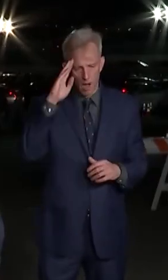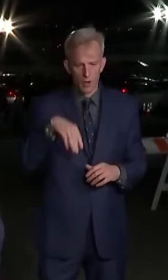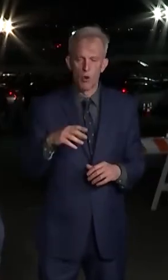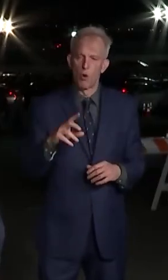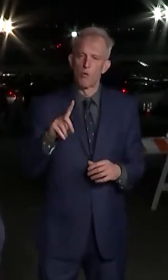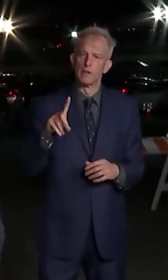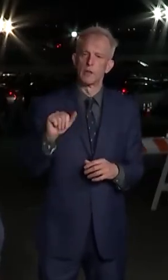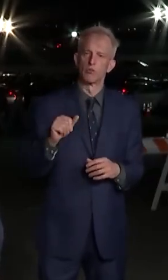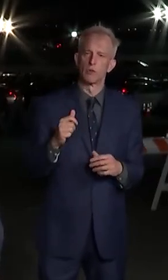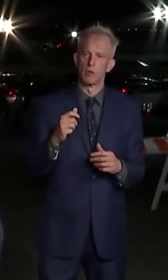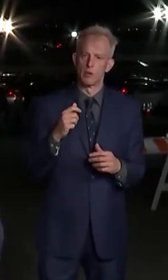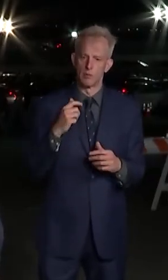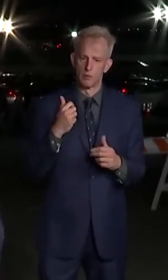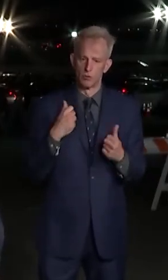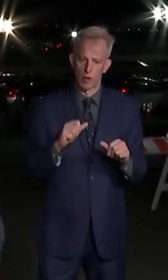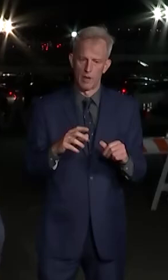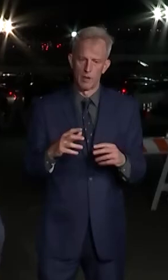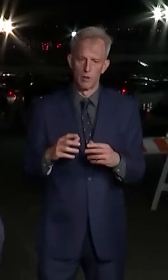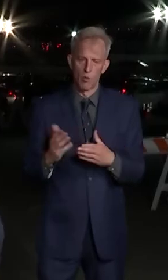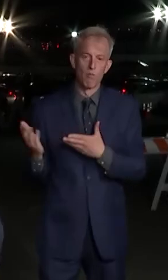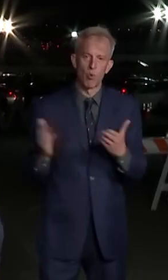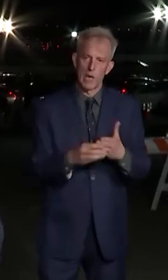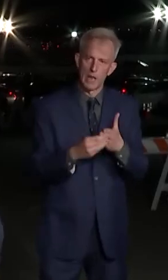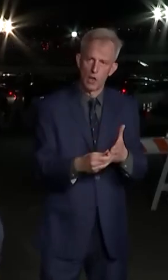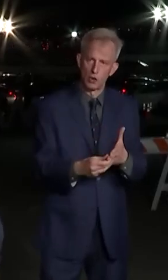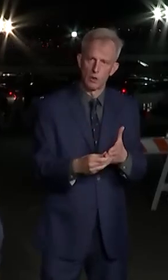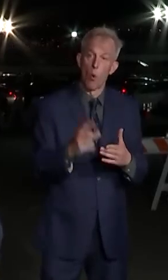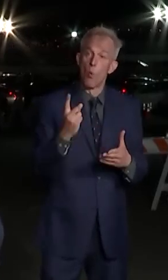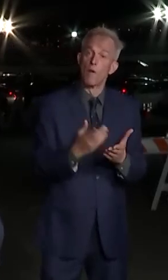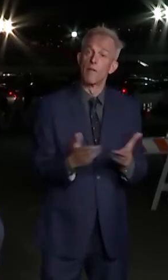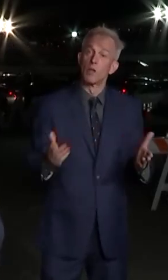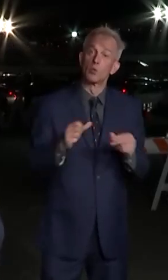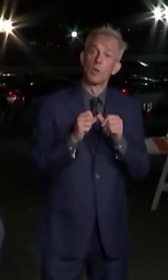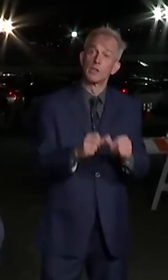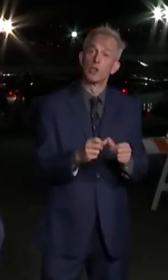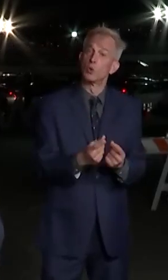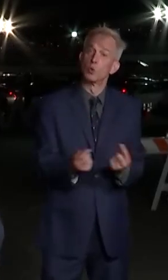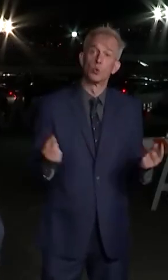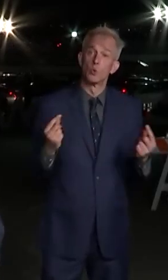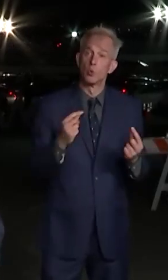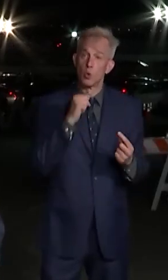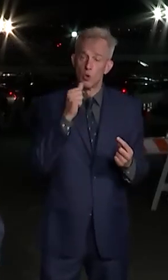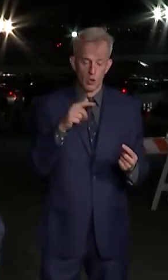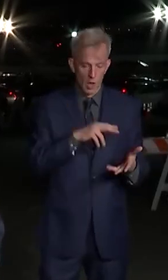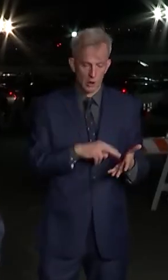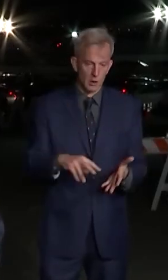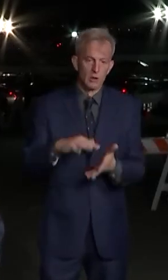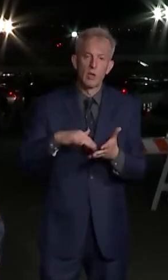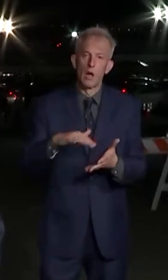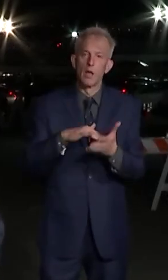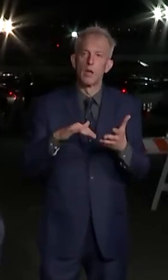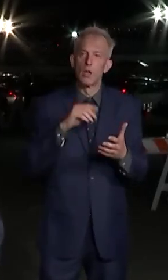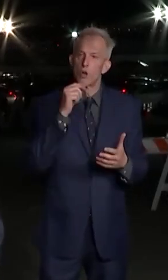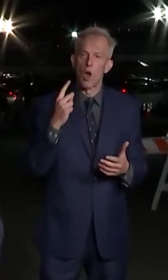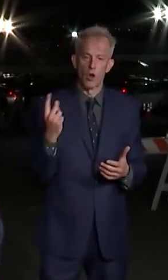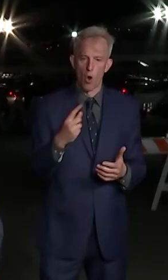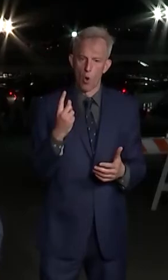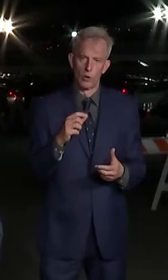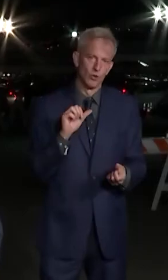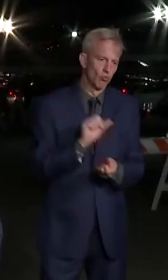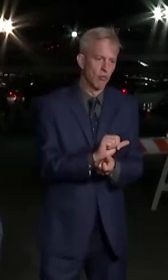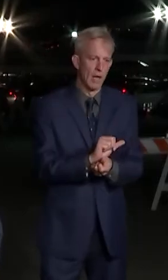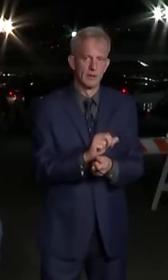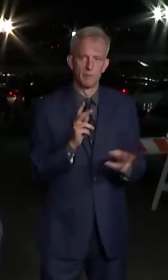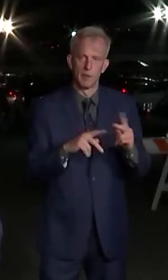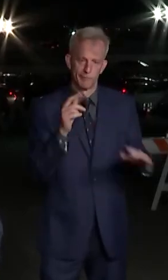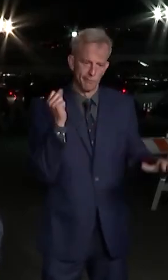I also know that one of the things he will continue to do is not just look at what we can do to arrest and prosecute people. We pay a lot of